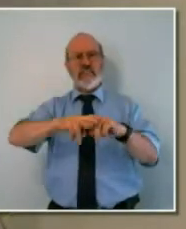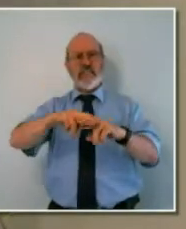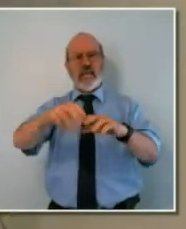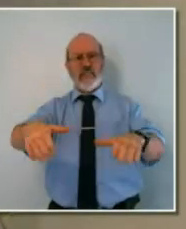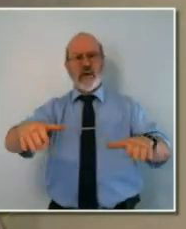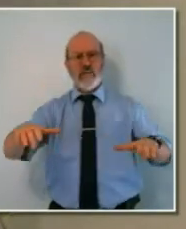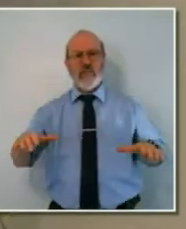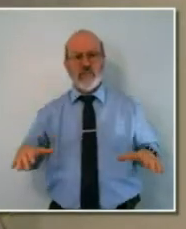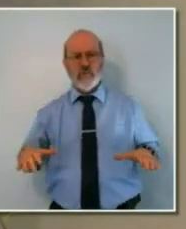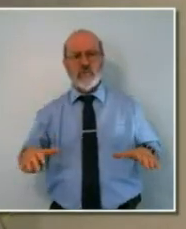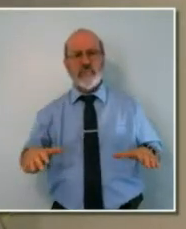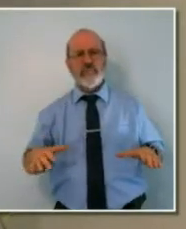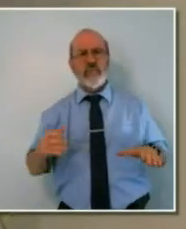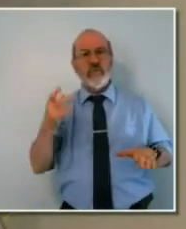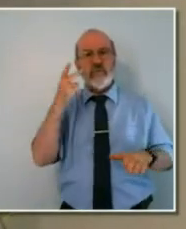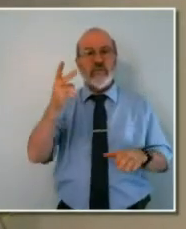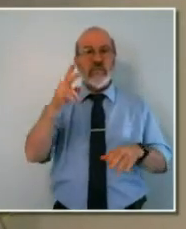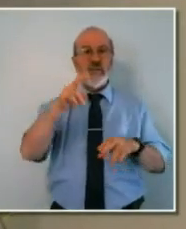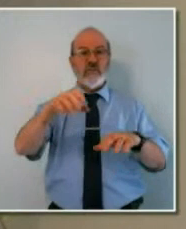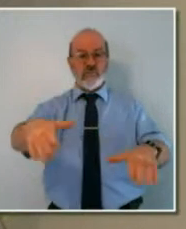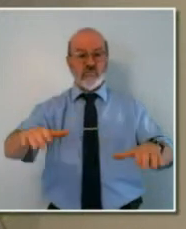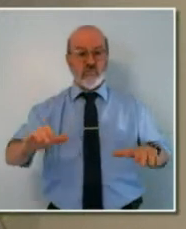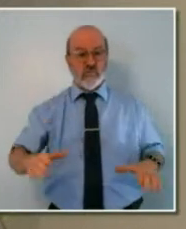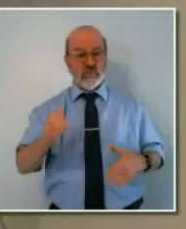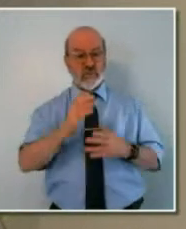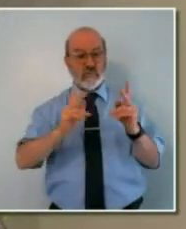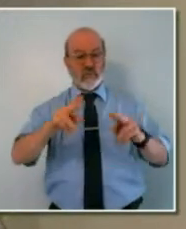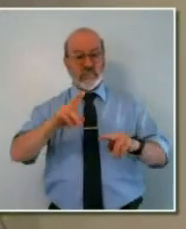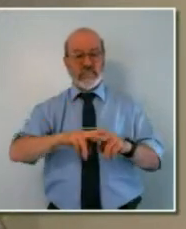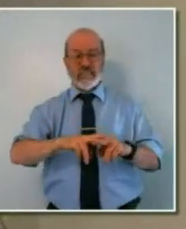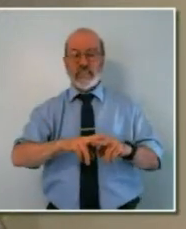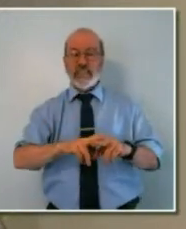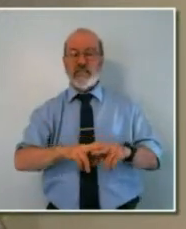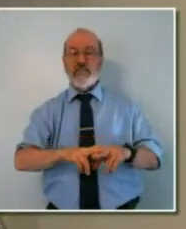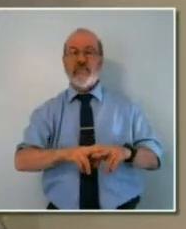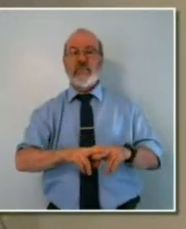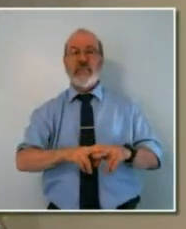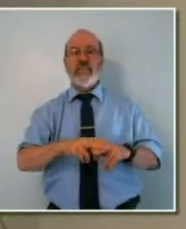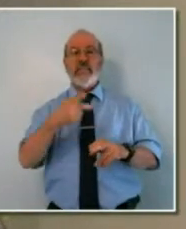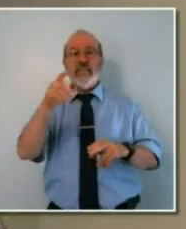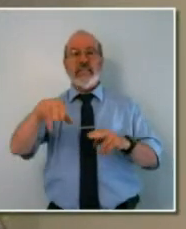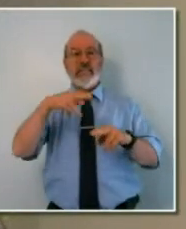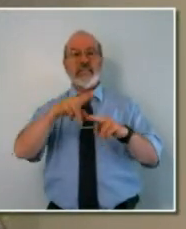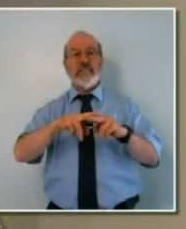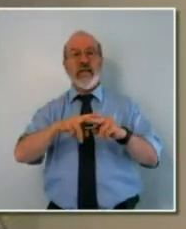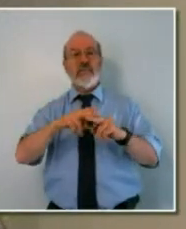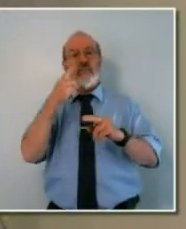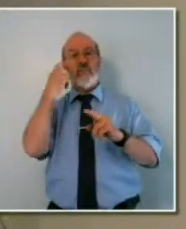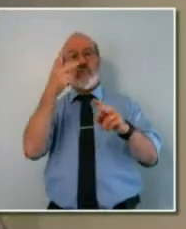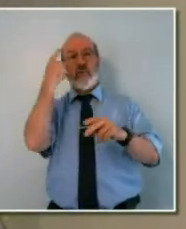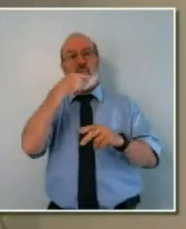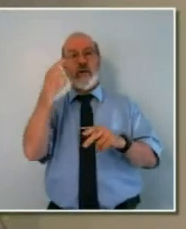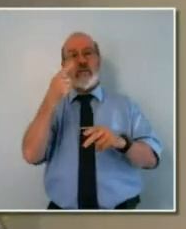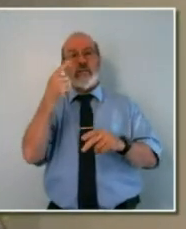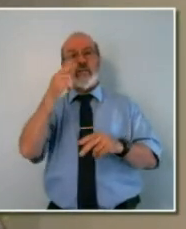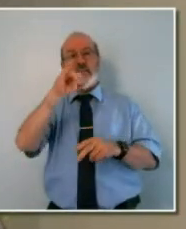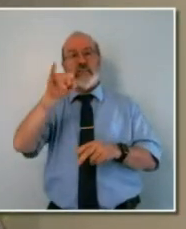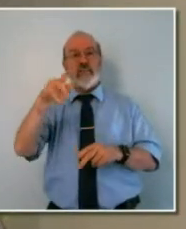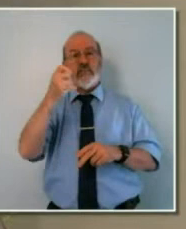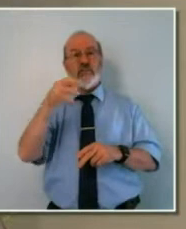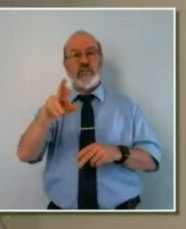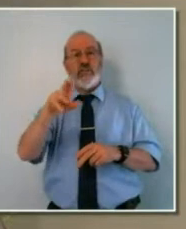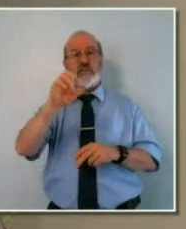throne. So you see the throne and someone sitting there. He that sat was to look upon like jasper and sardine